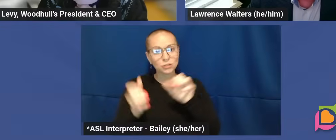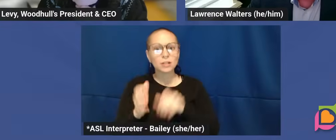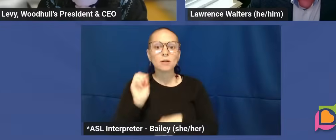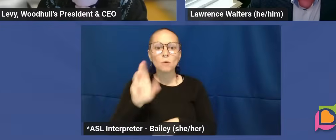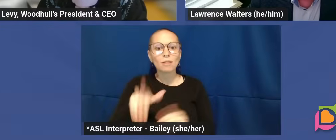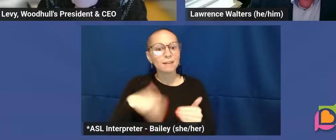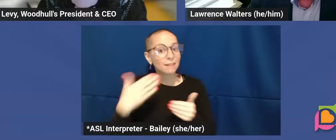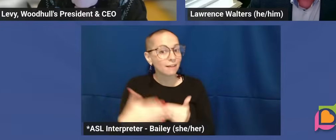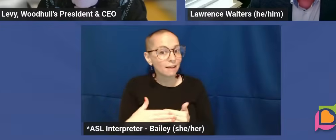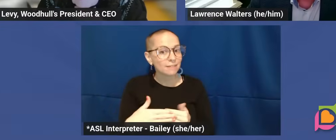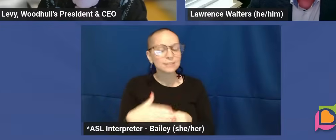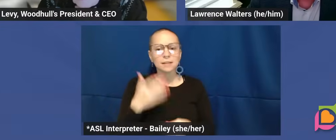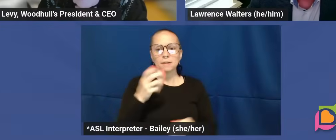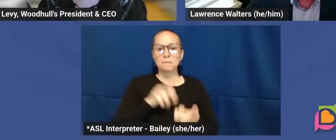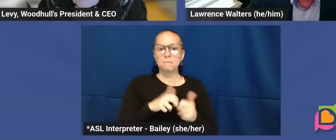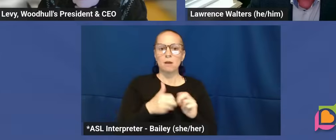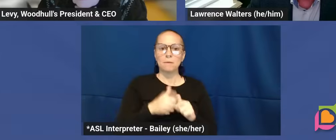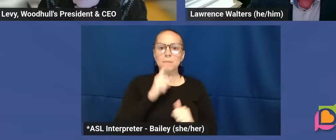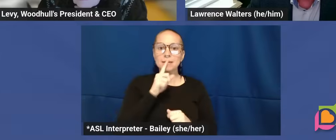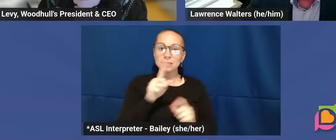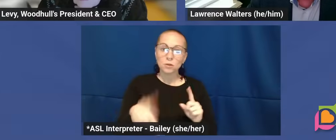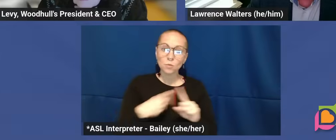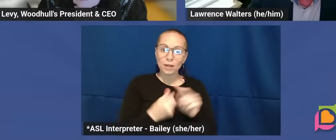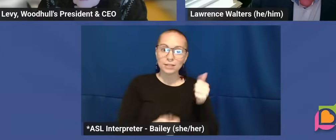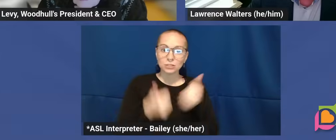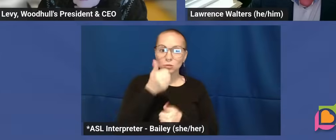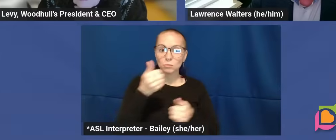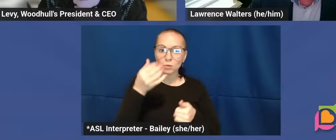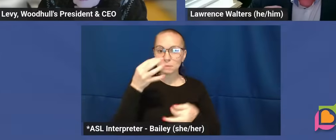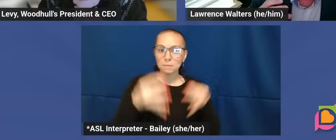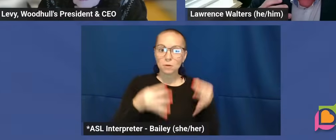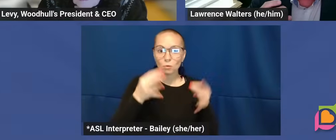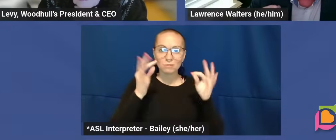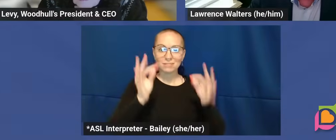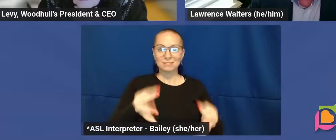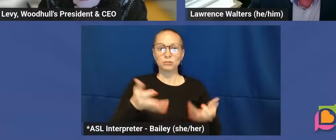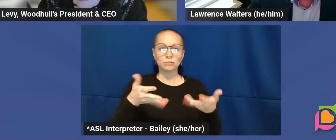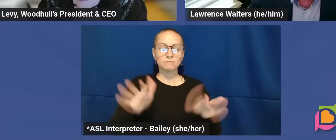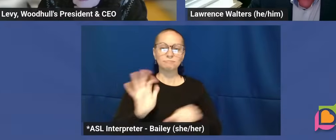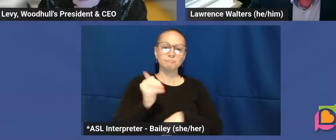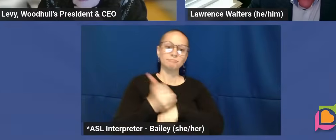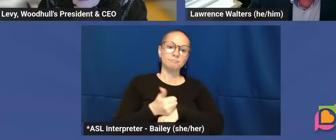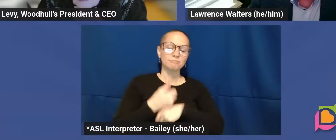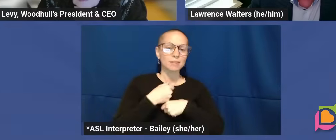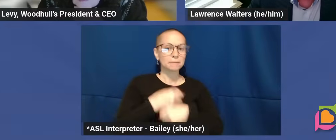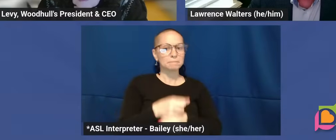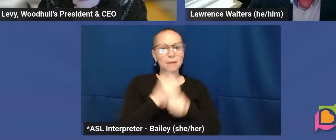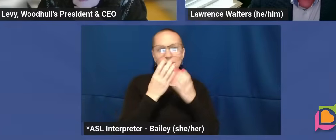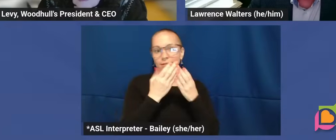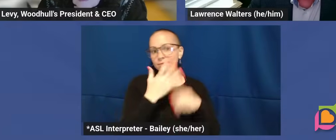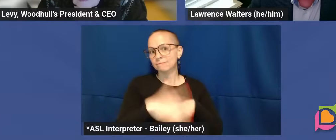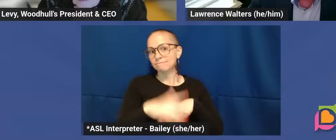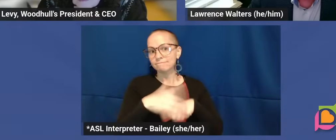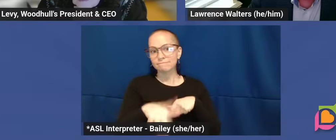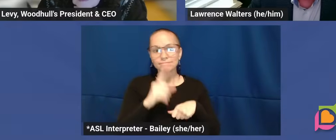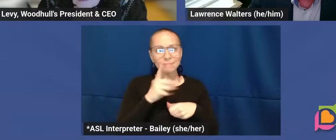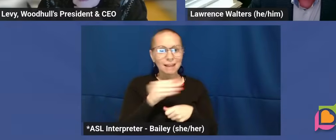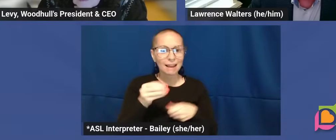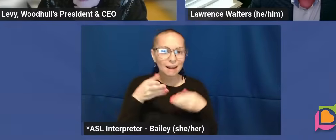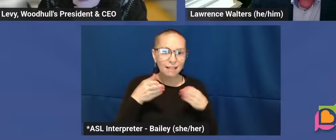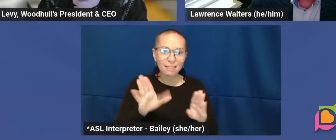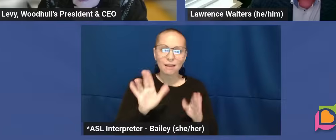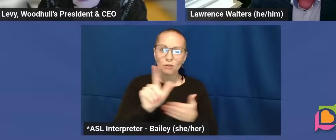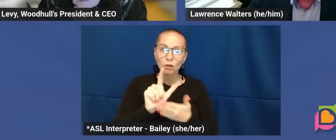The problem is when you have a Supreme Court decision that creates an opening and allows a law like this to